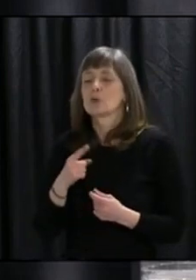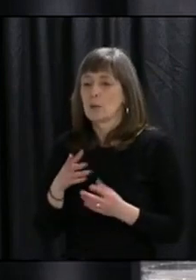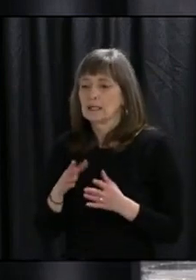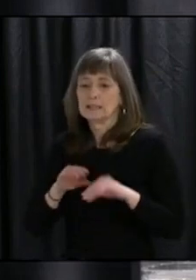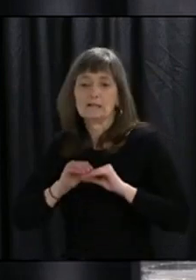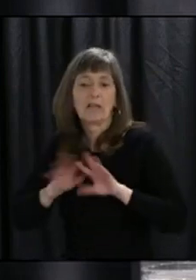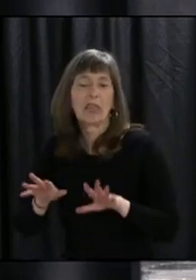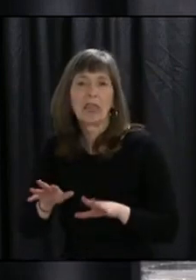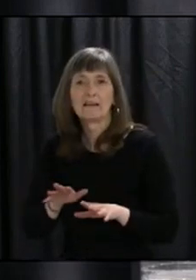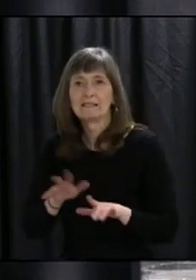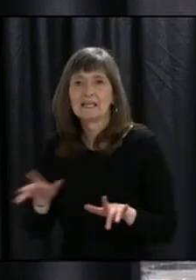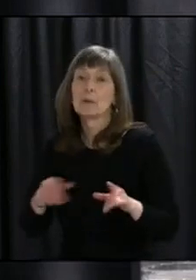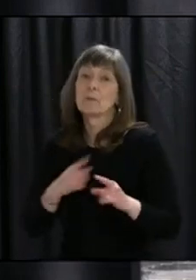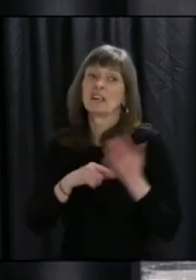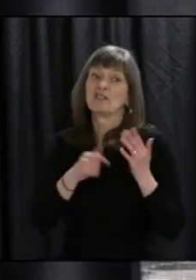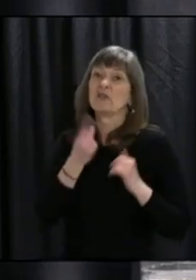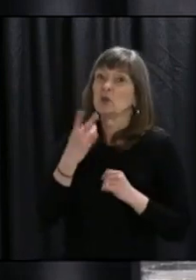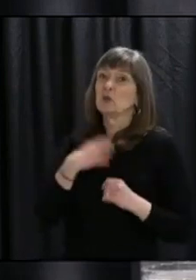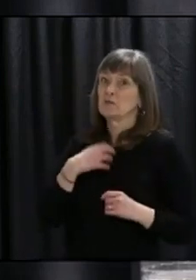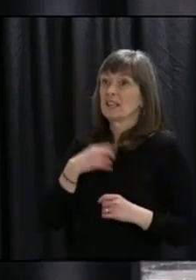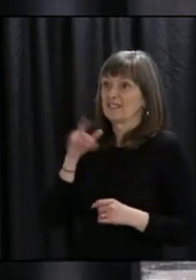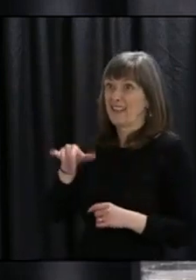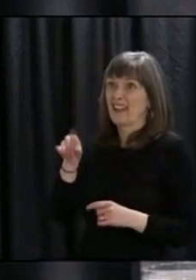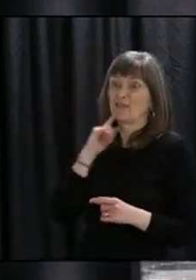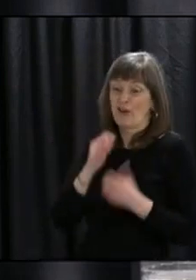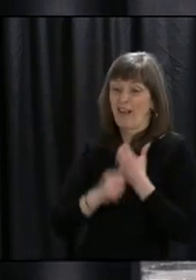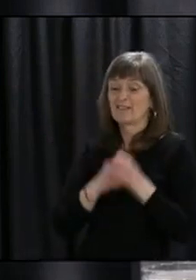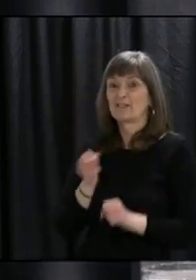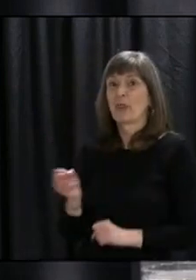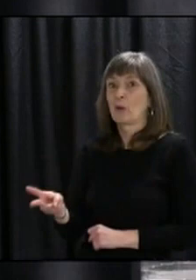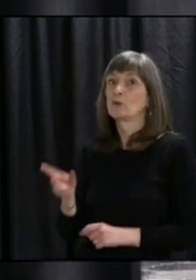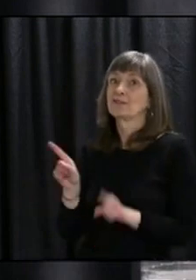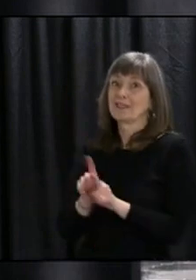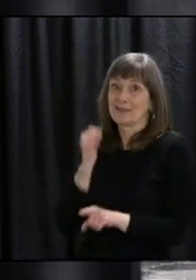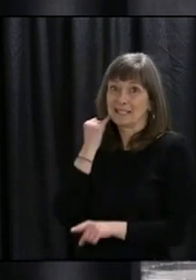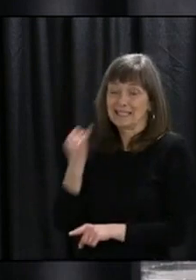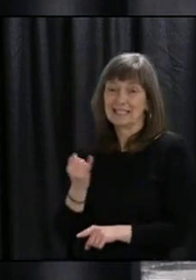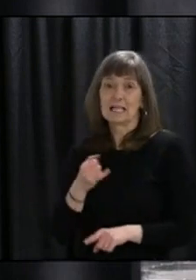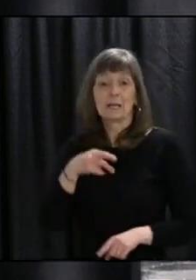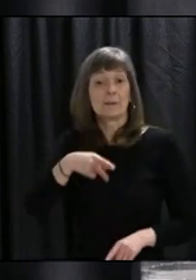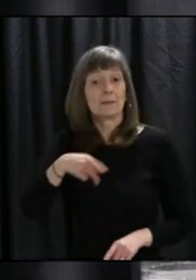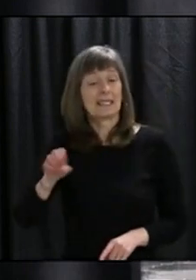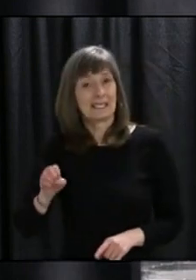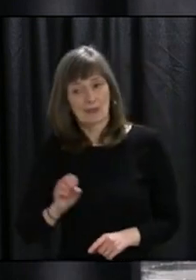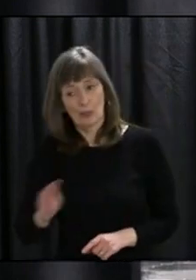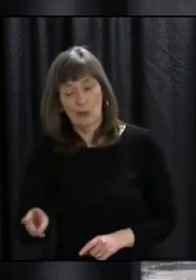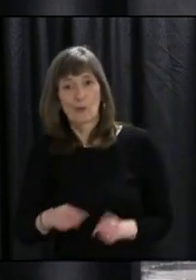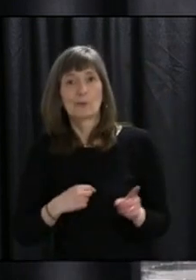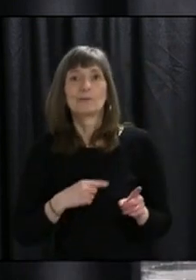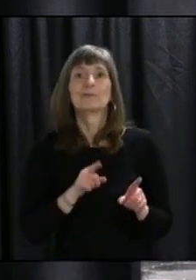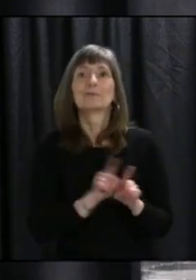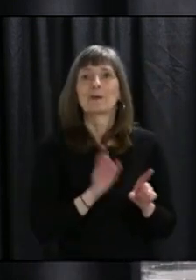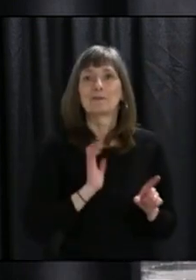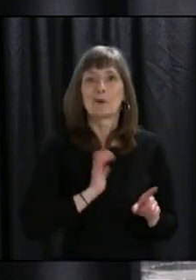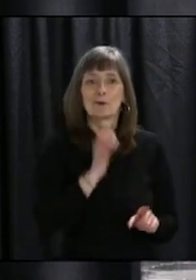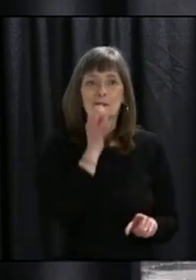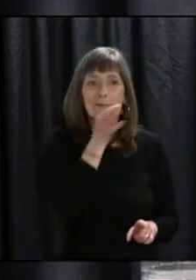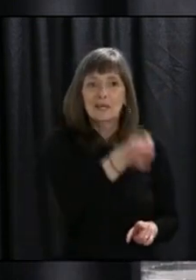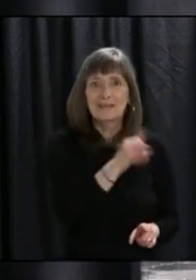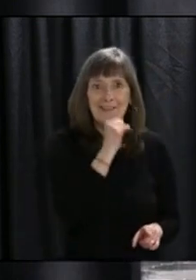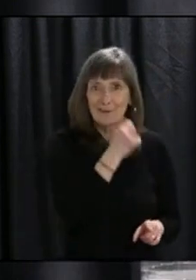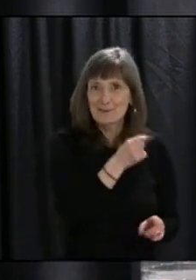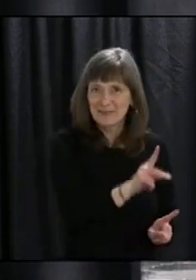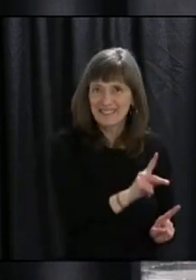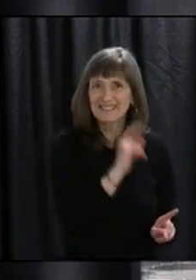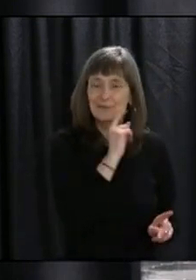odd scattered one. Certainly something to think about. In terms of PPE being left on the ground, we have a huge problem in this